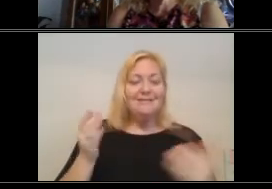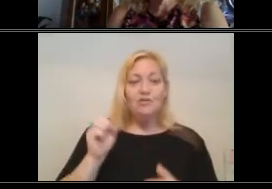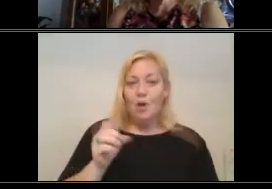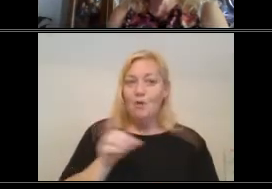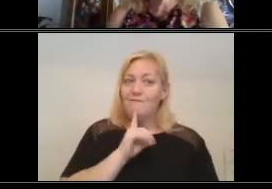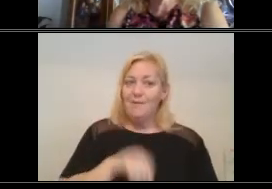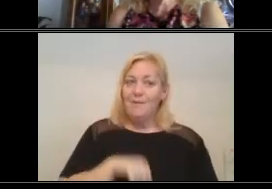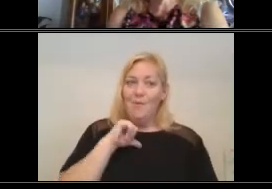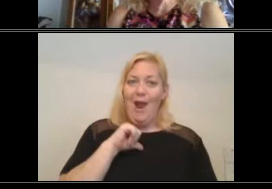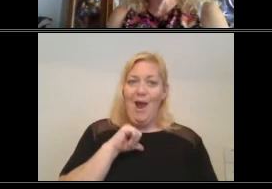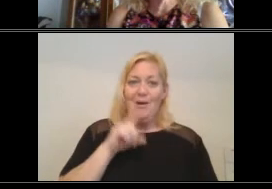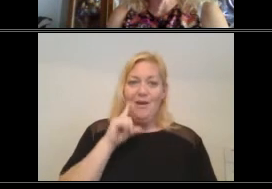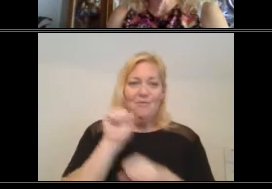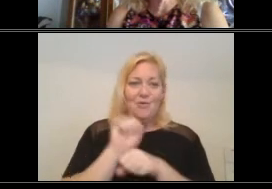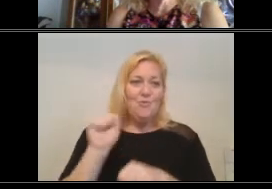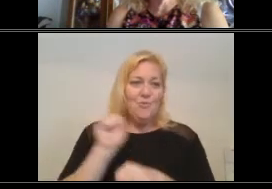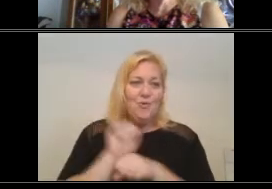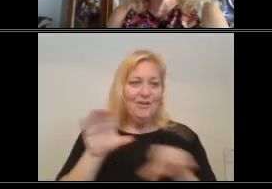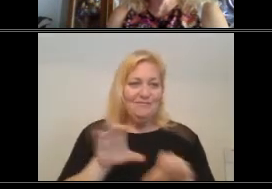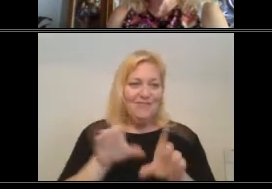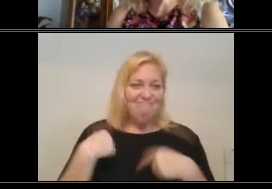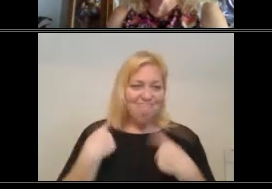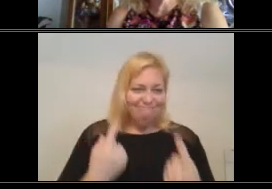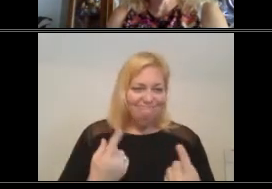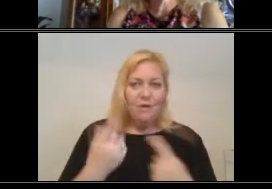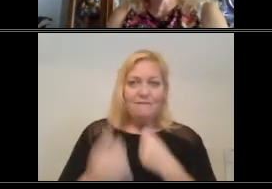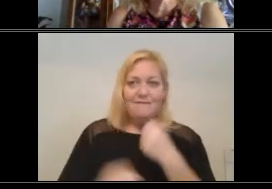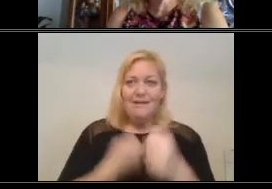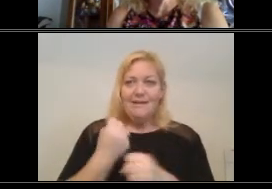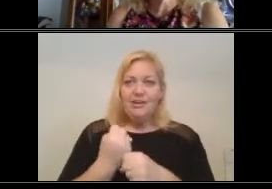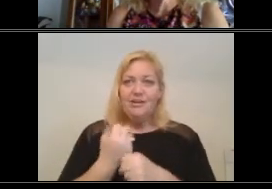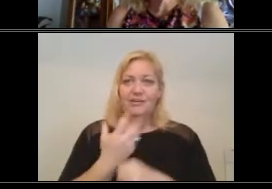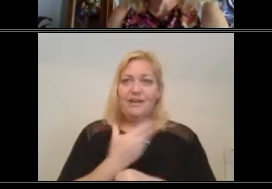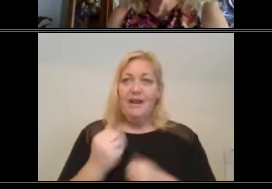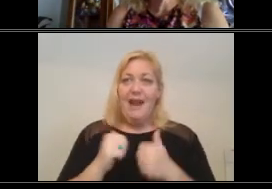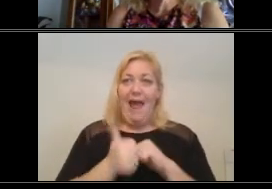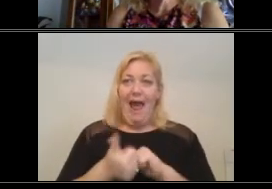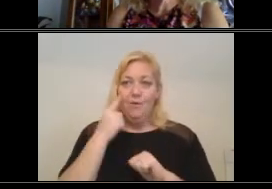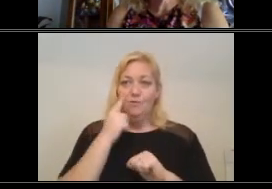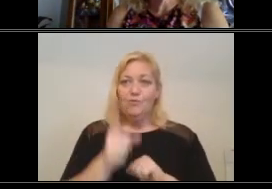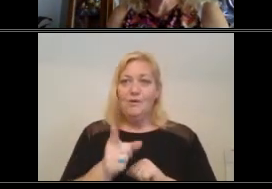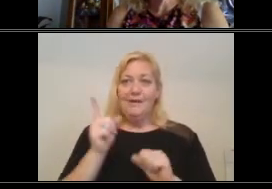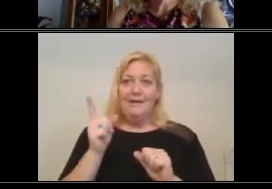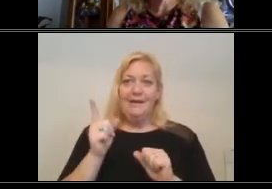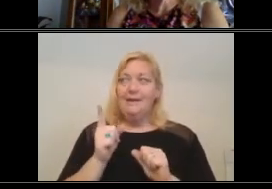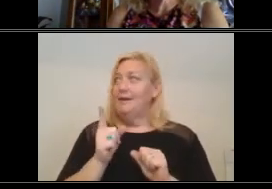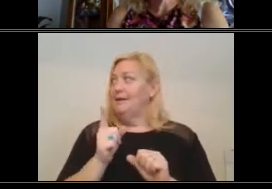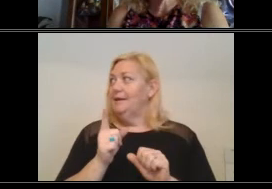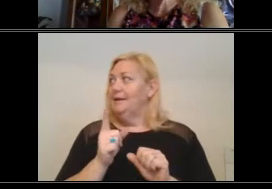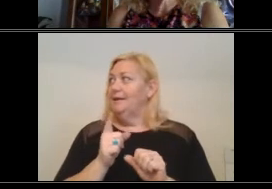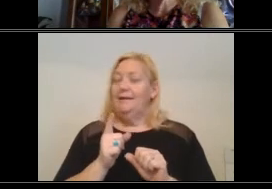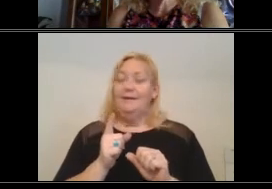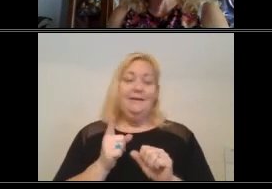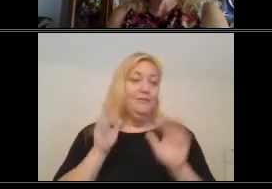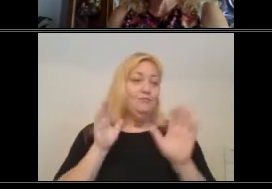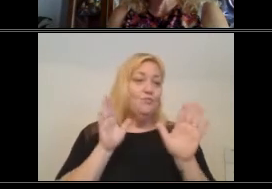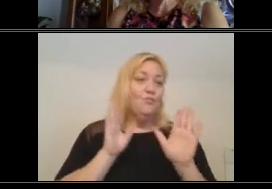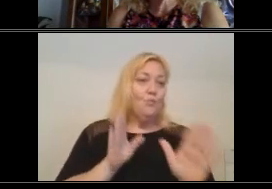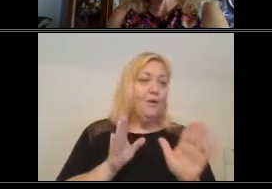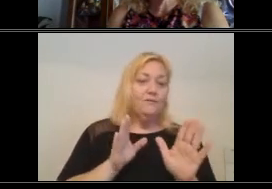proud of the work that we've done at SANDAG over the years, and how it's intensified to the point where we were able to